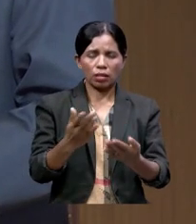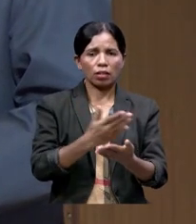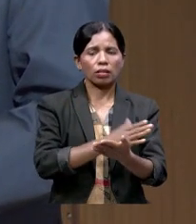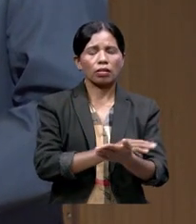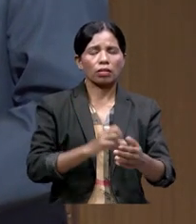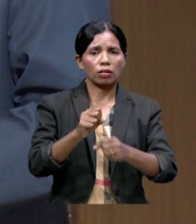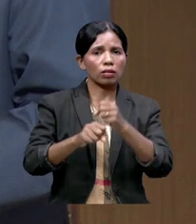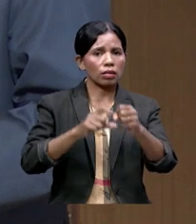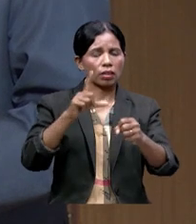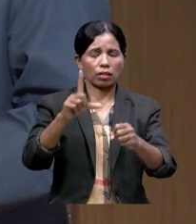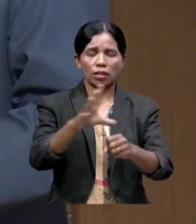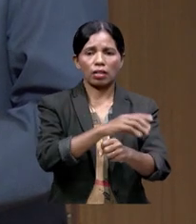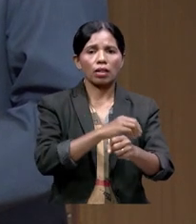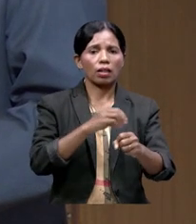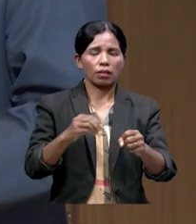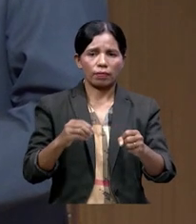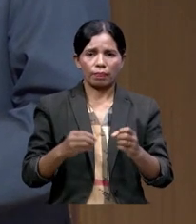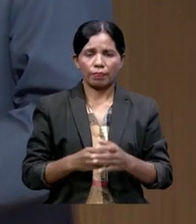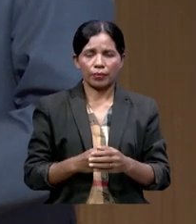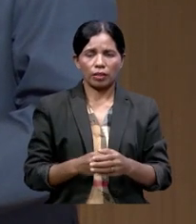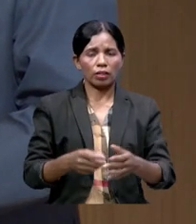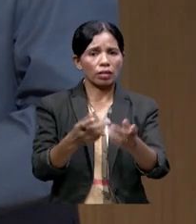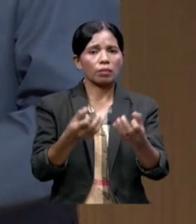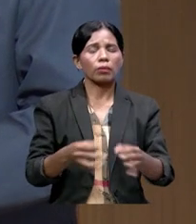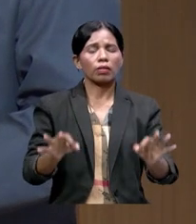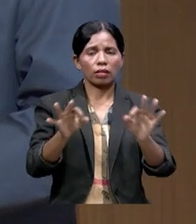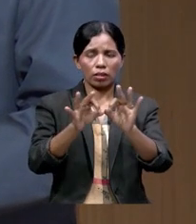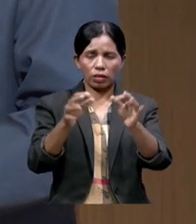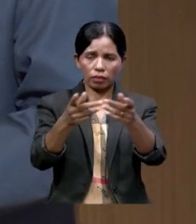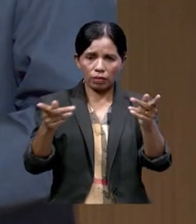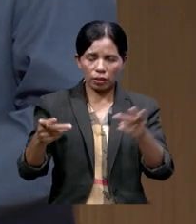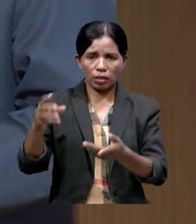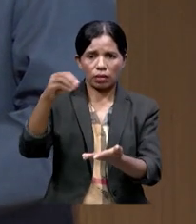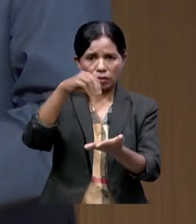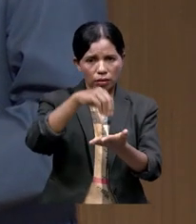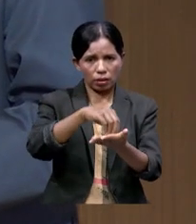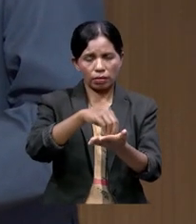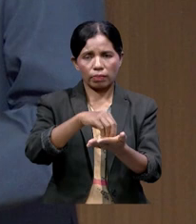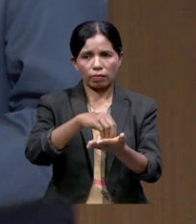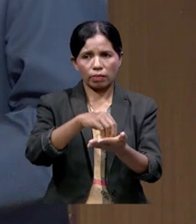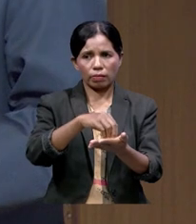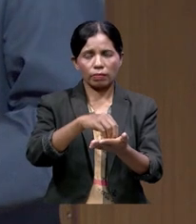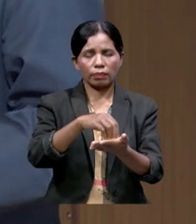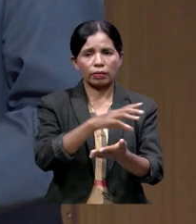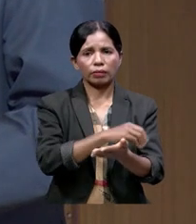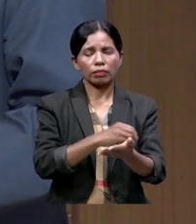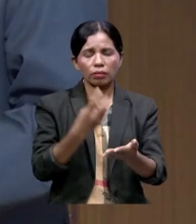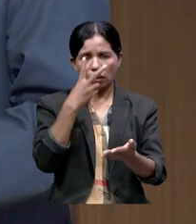as priority areas for investment, along